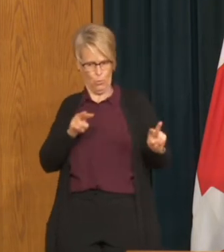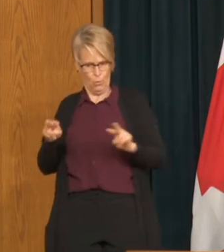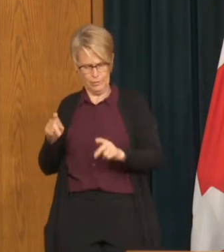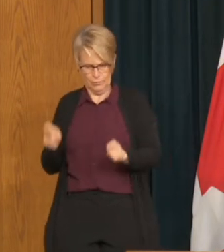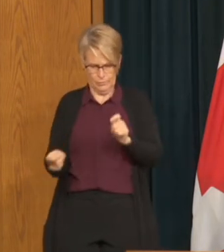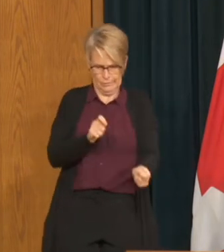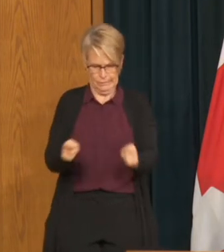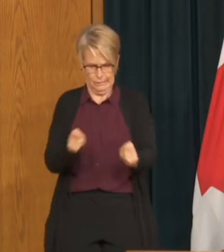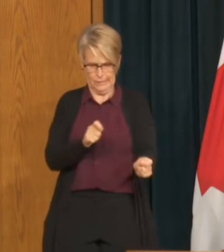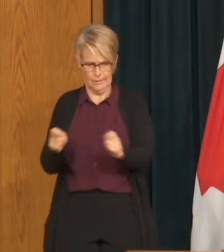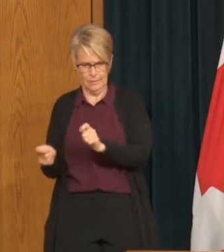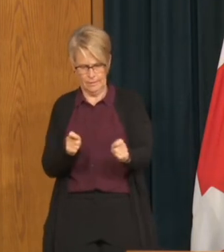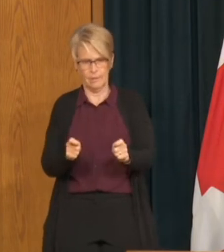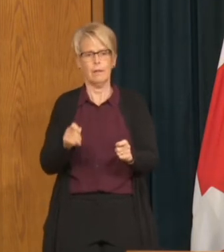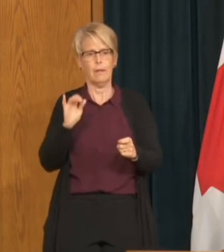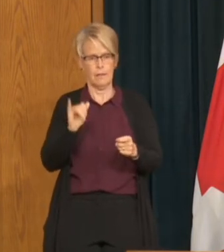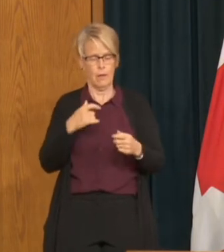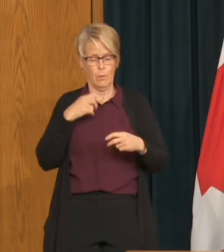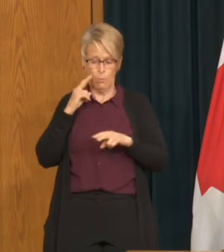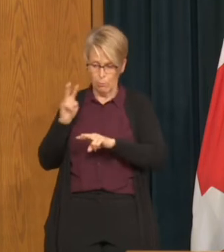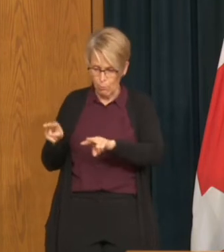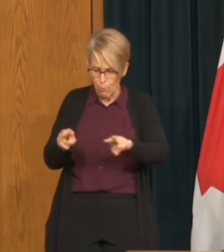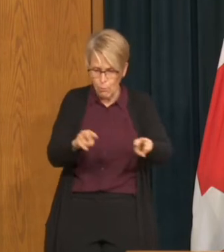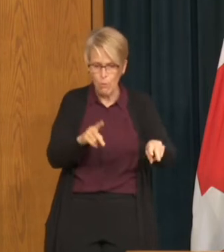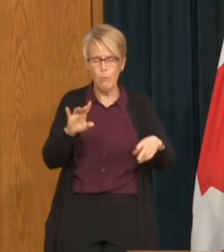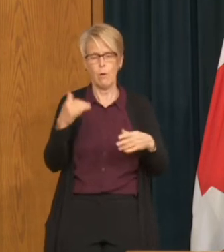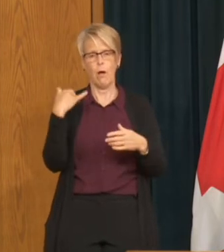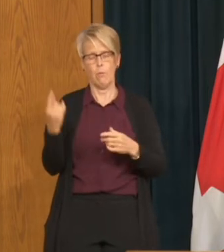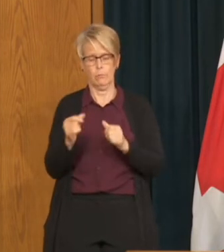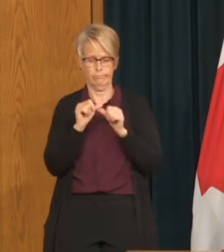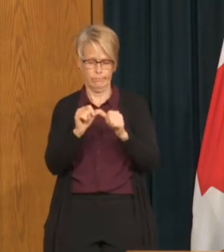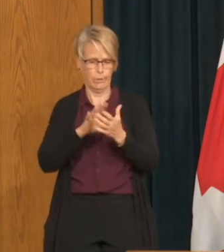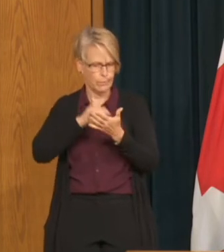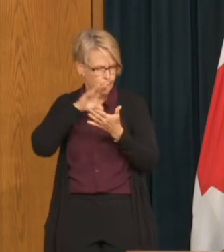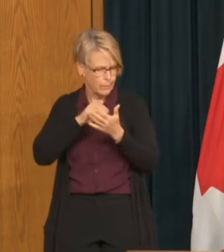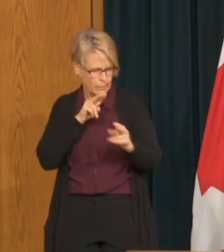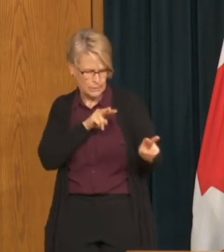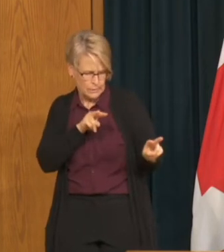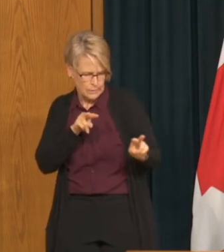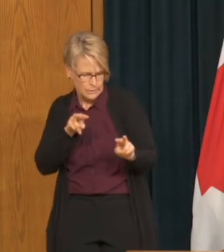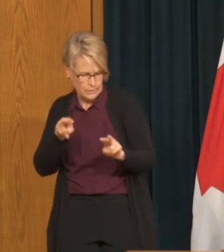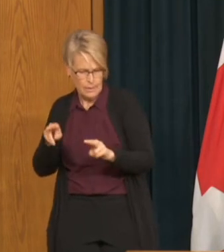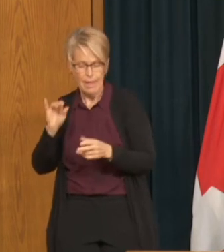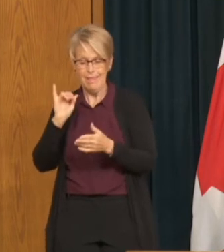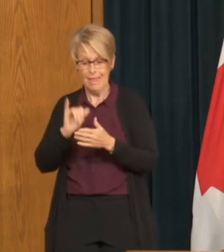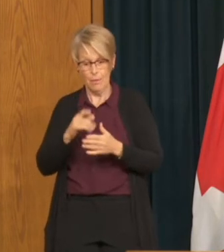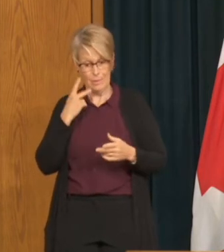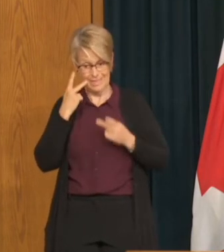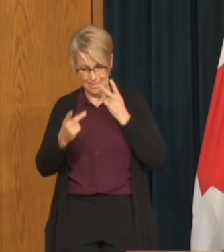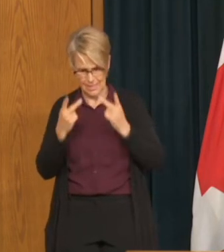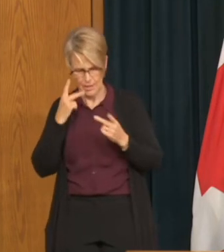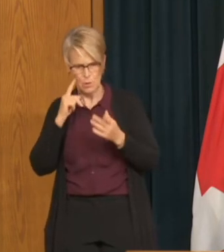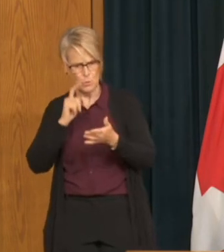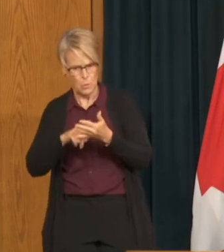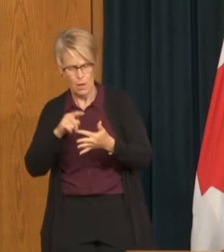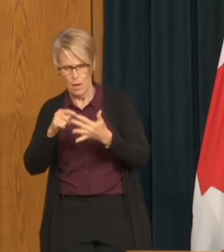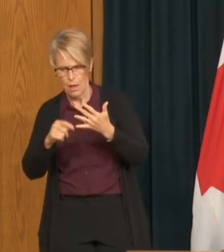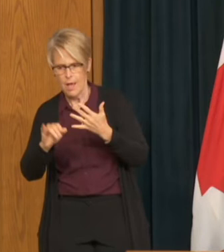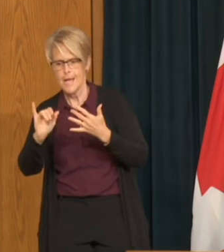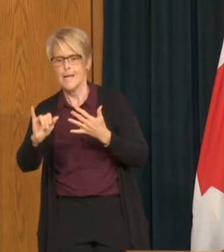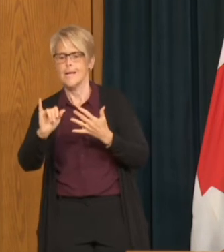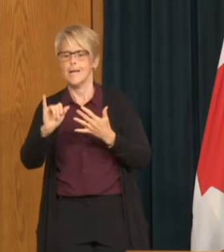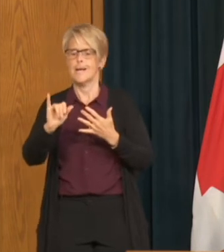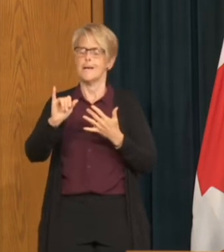on, we are monitoring and learning from continuously, and that will, of course, inform our ability to move